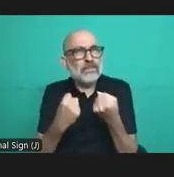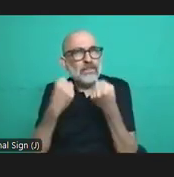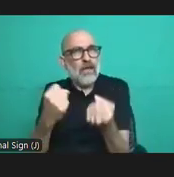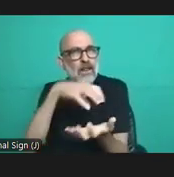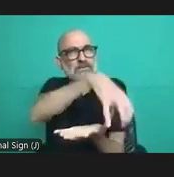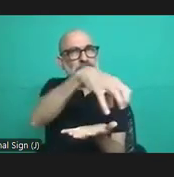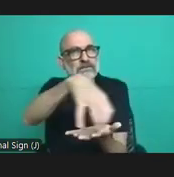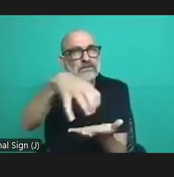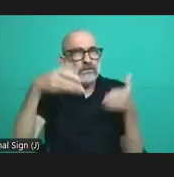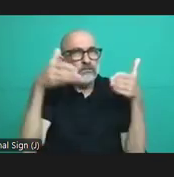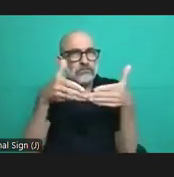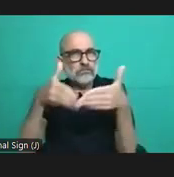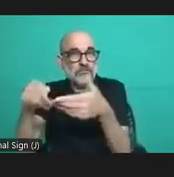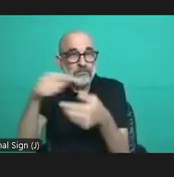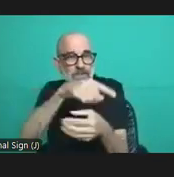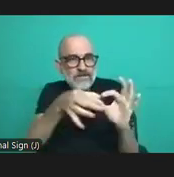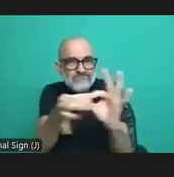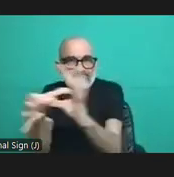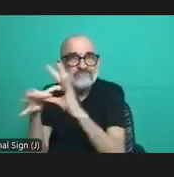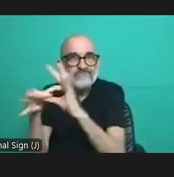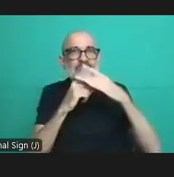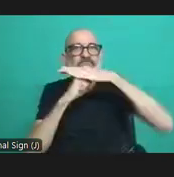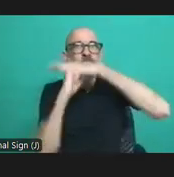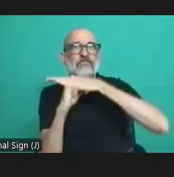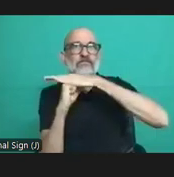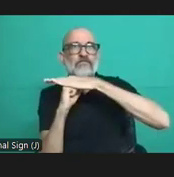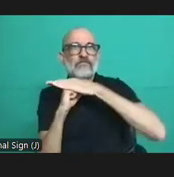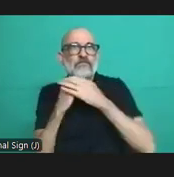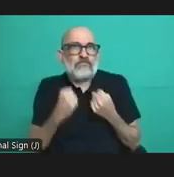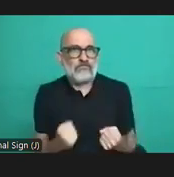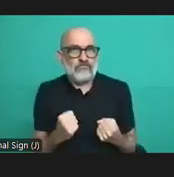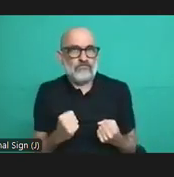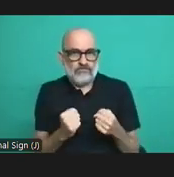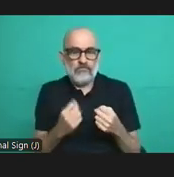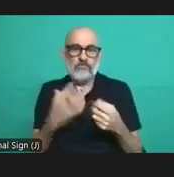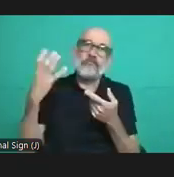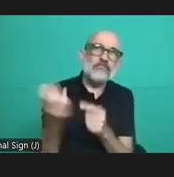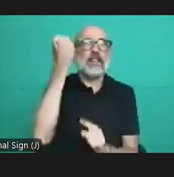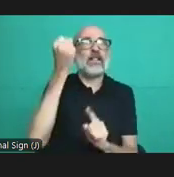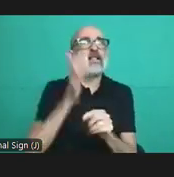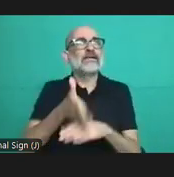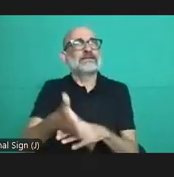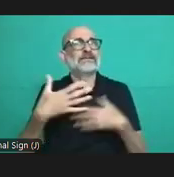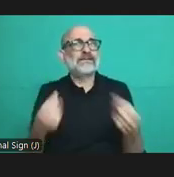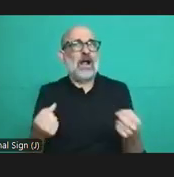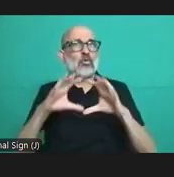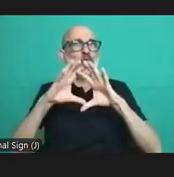in her presentation that Antigua wants to convert the medical benefit scheme into a national health insurance. And for those of